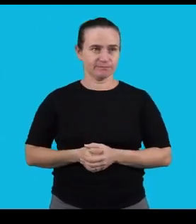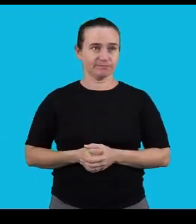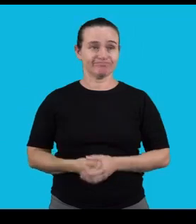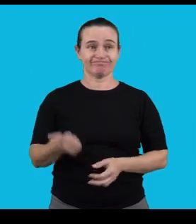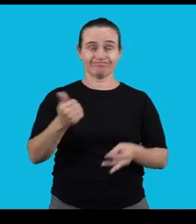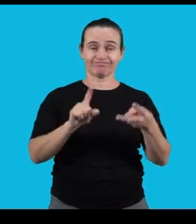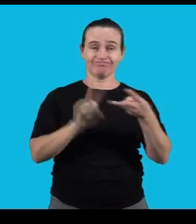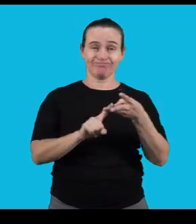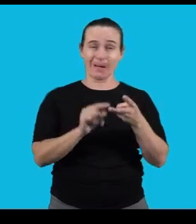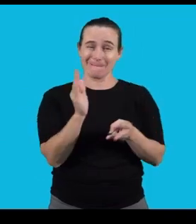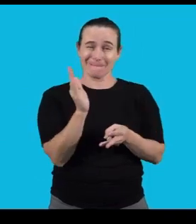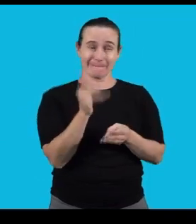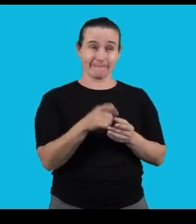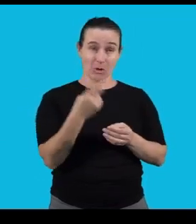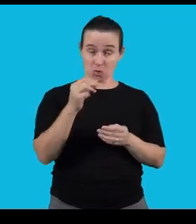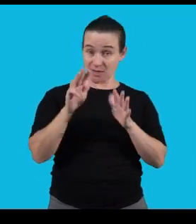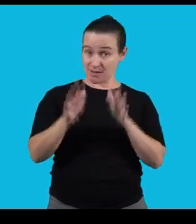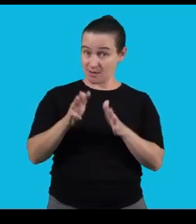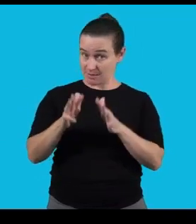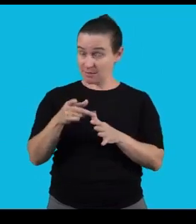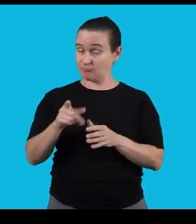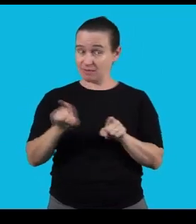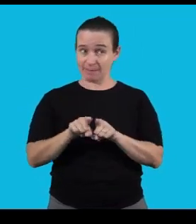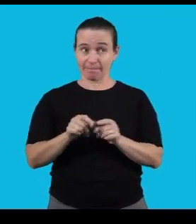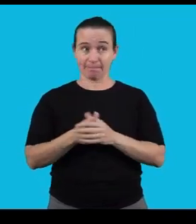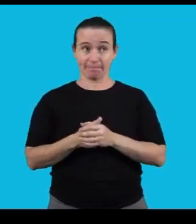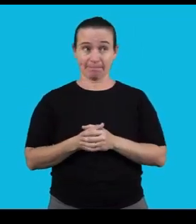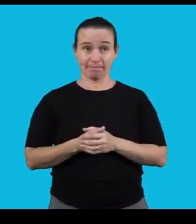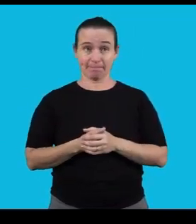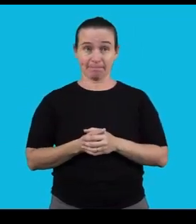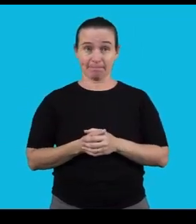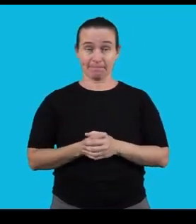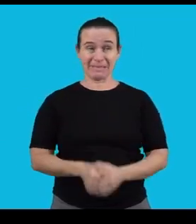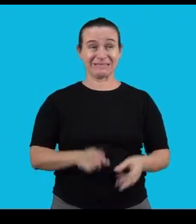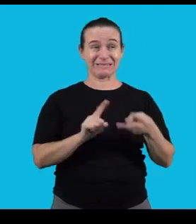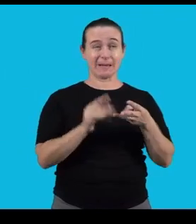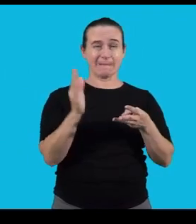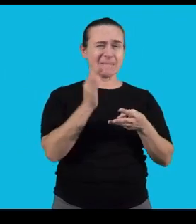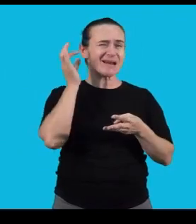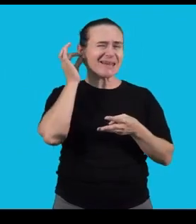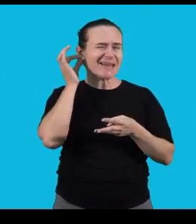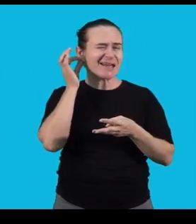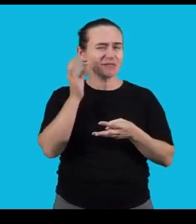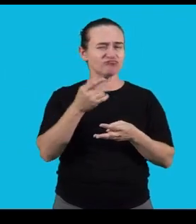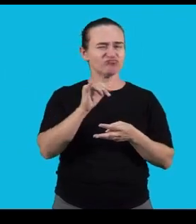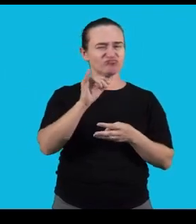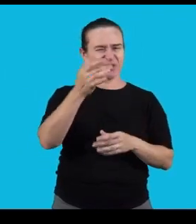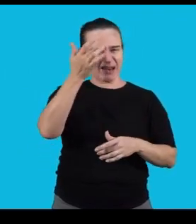nerve. 243, May 2019, still paper 1. Middle ear infections